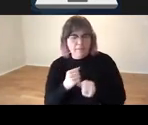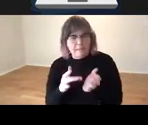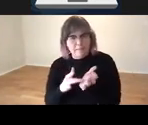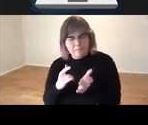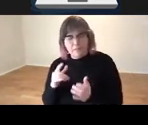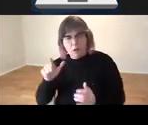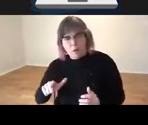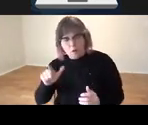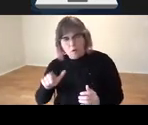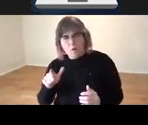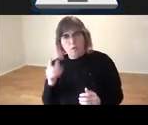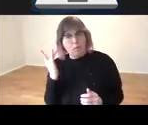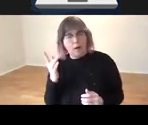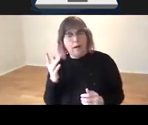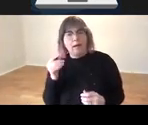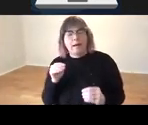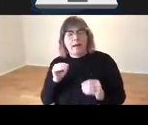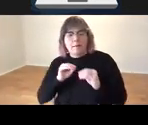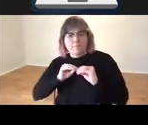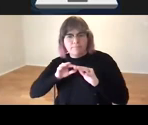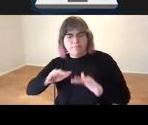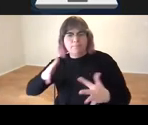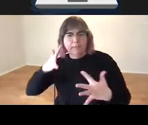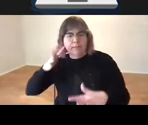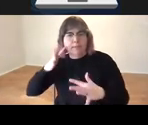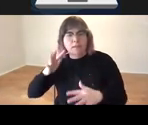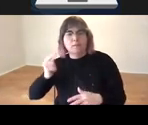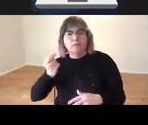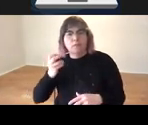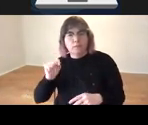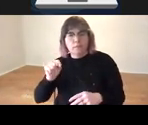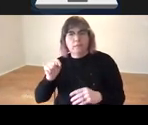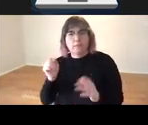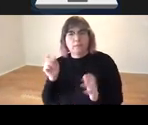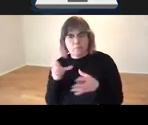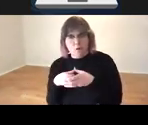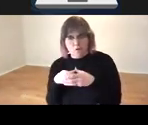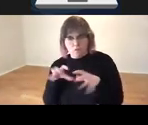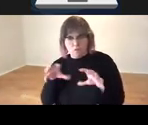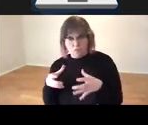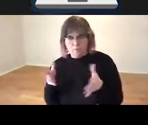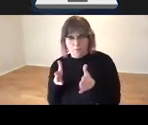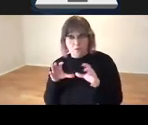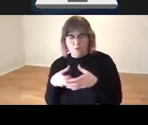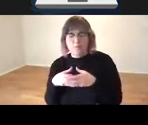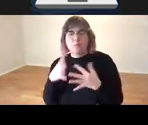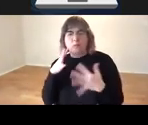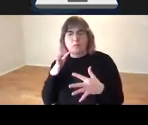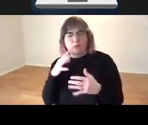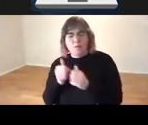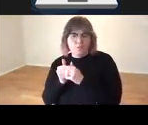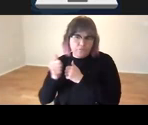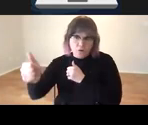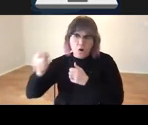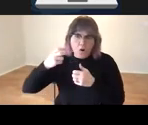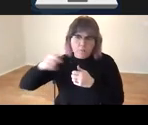sounds because they can emit these sounds, and when transients occur in small groups, so those sounds are able to travel farther